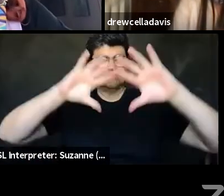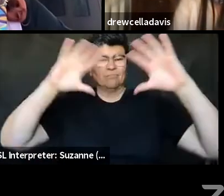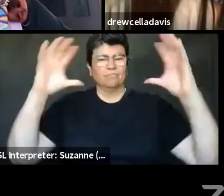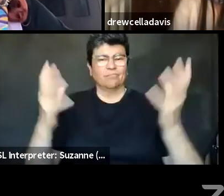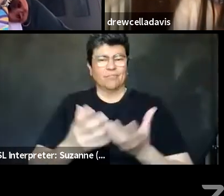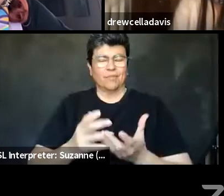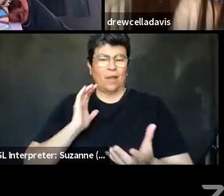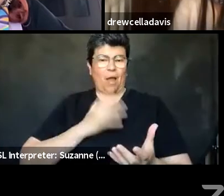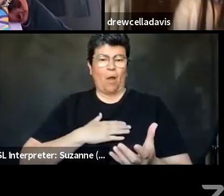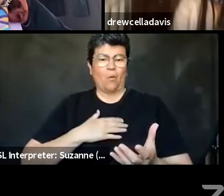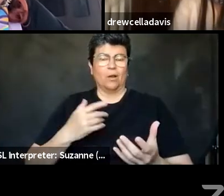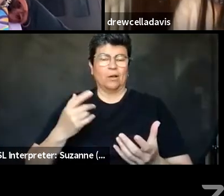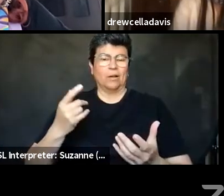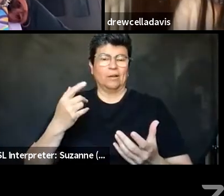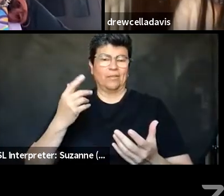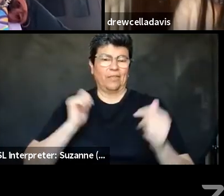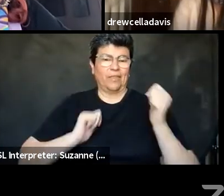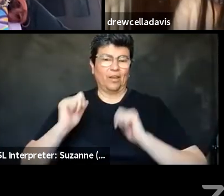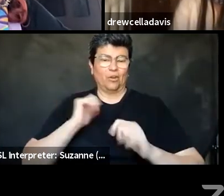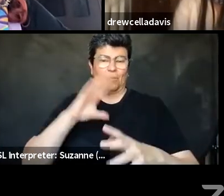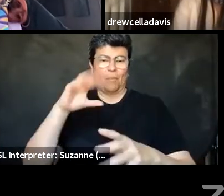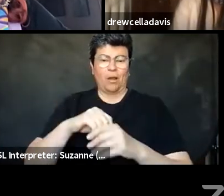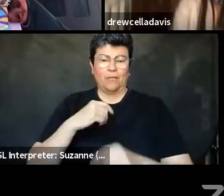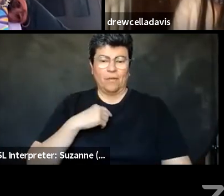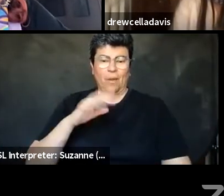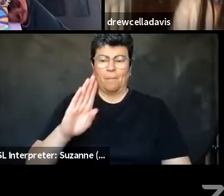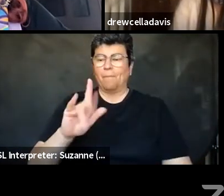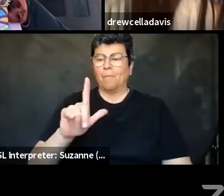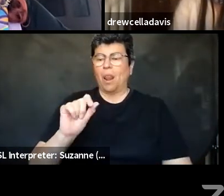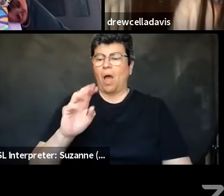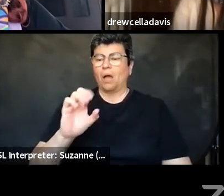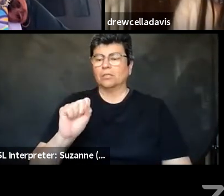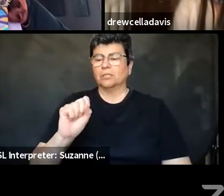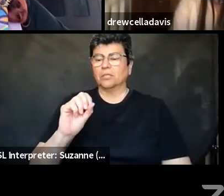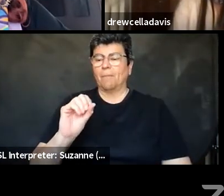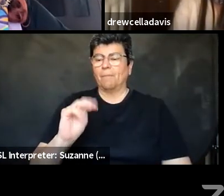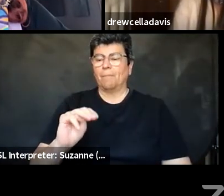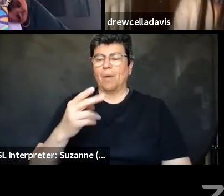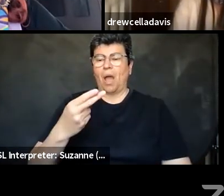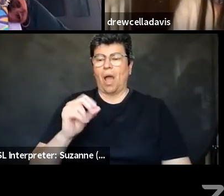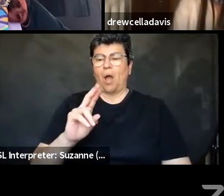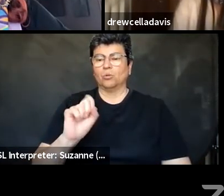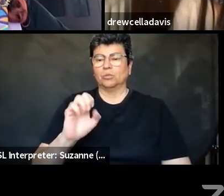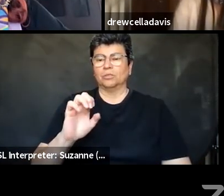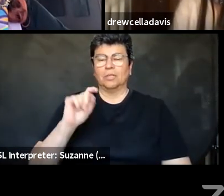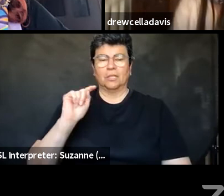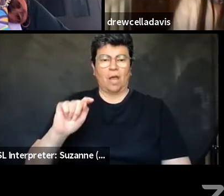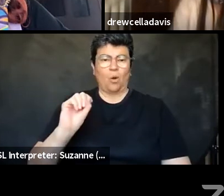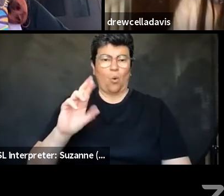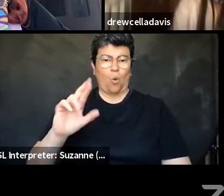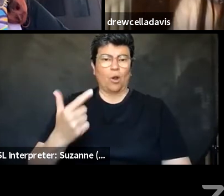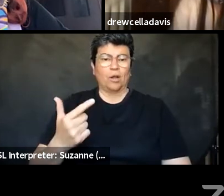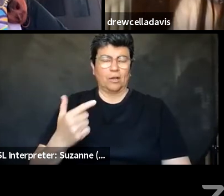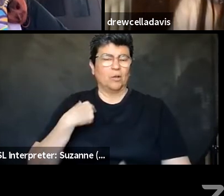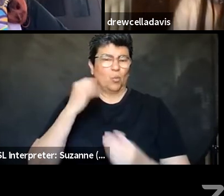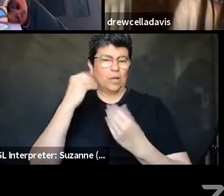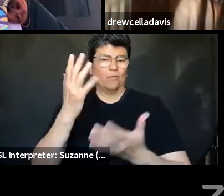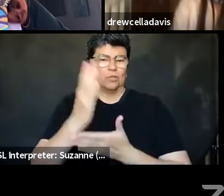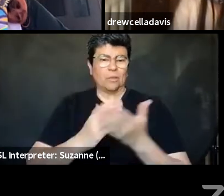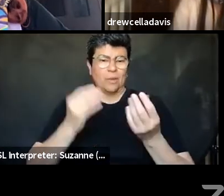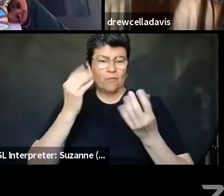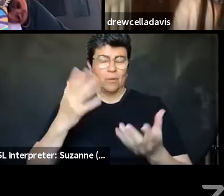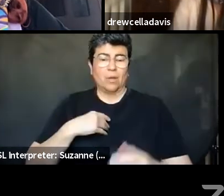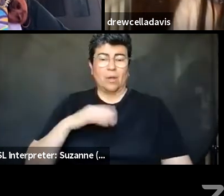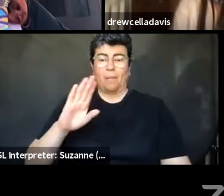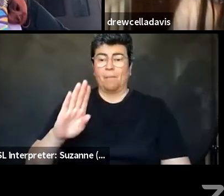of. So you could visit blossomhouse.org, and that will give you some information about Blossom